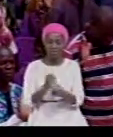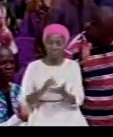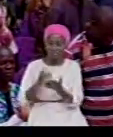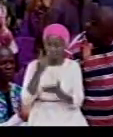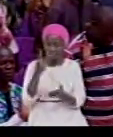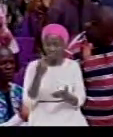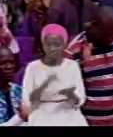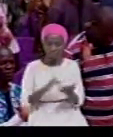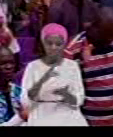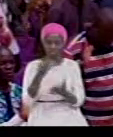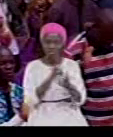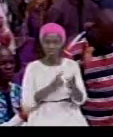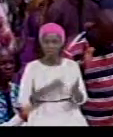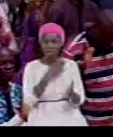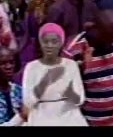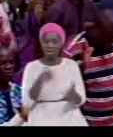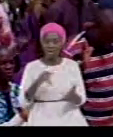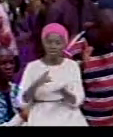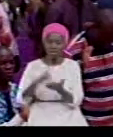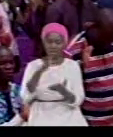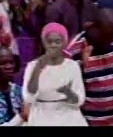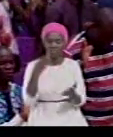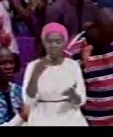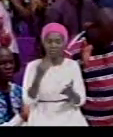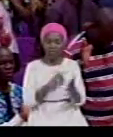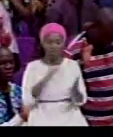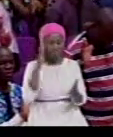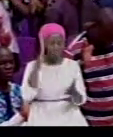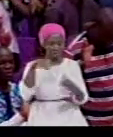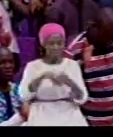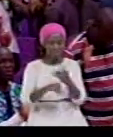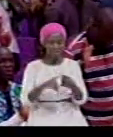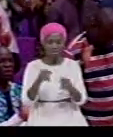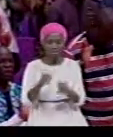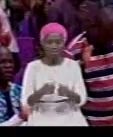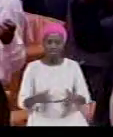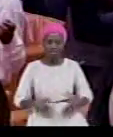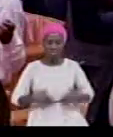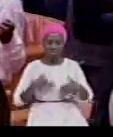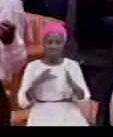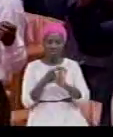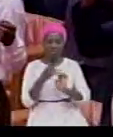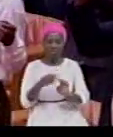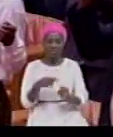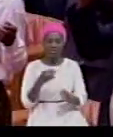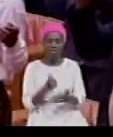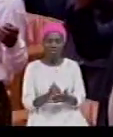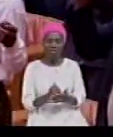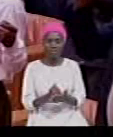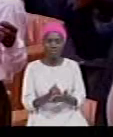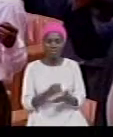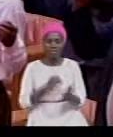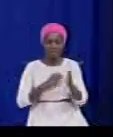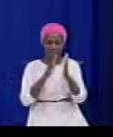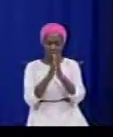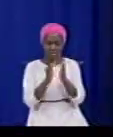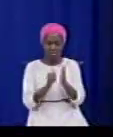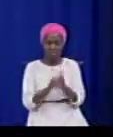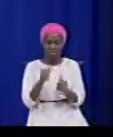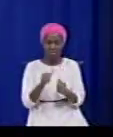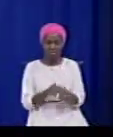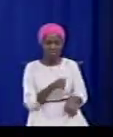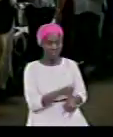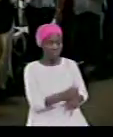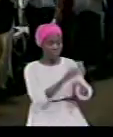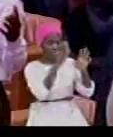glory will penetrate into every life in Jesus' name. I pray every